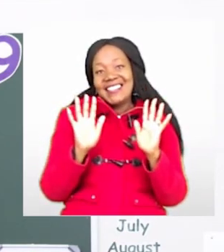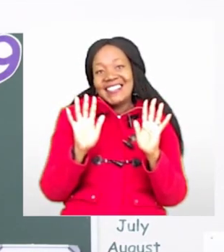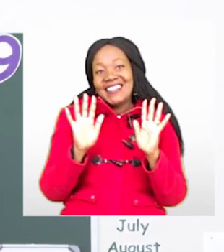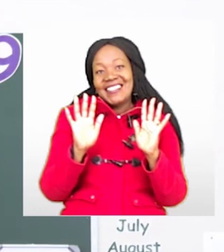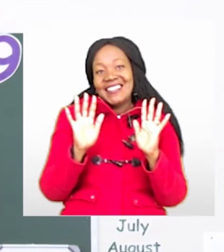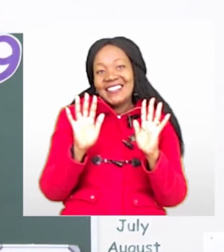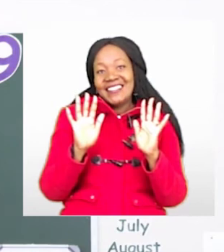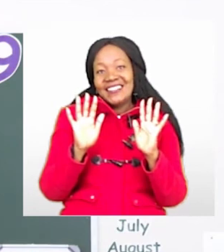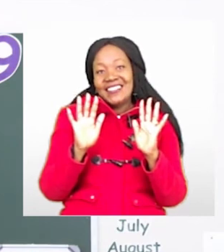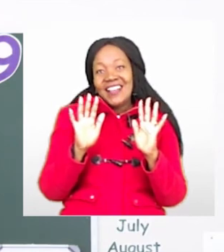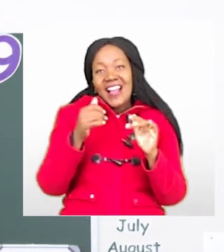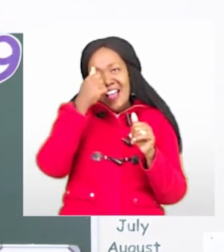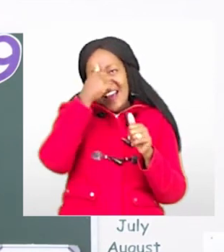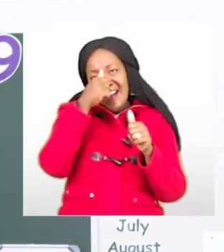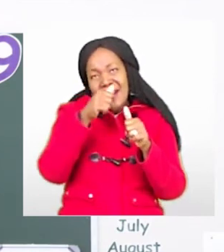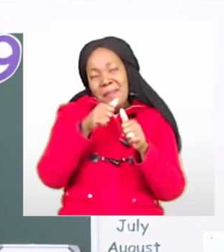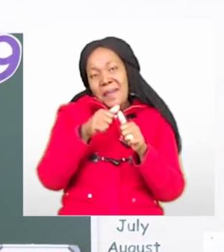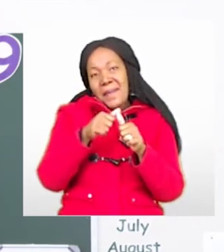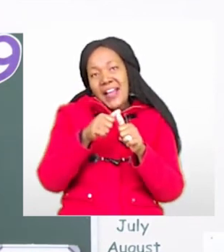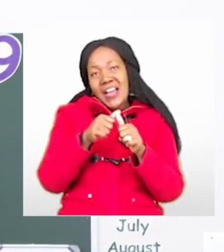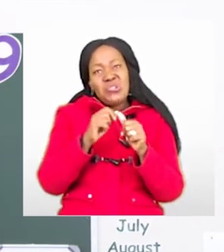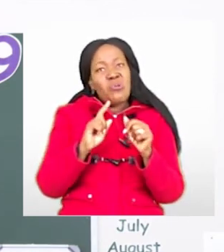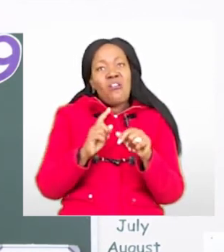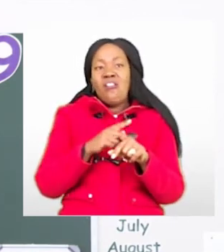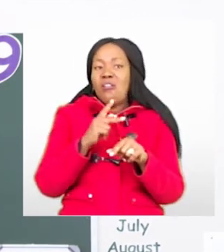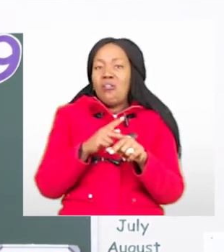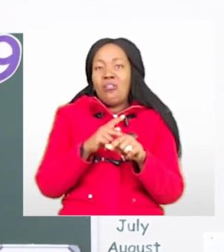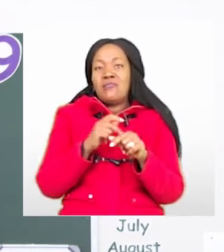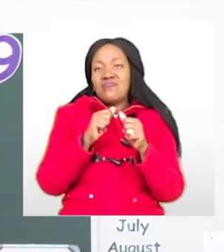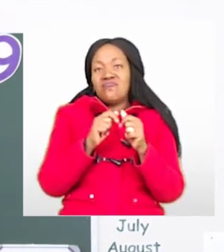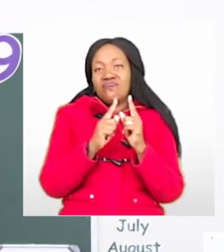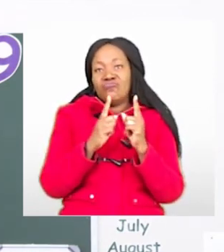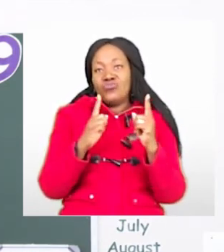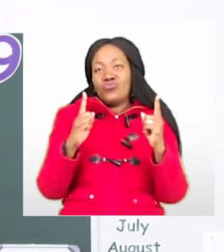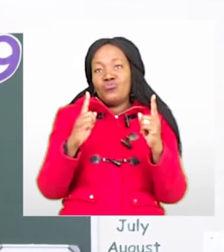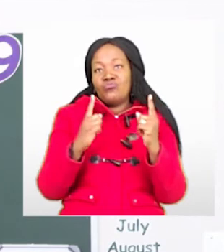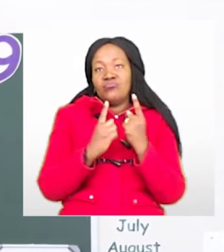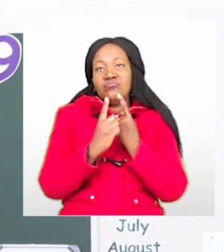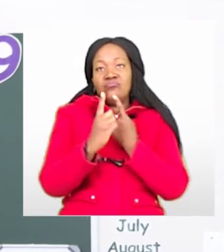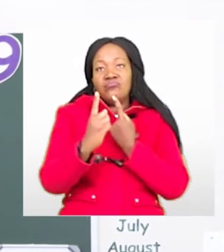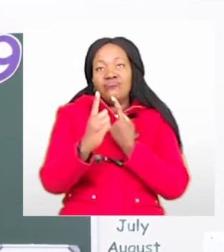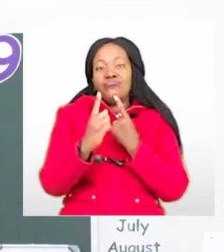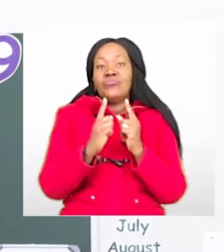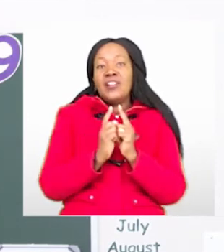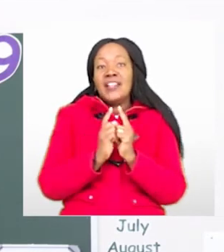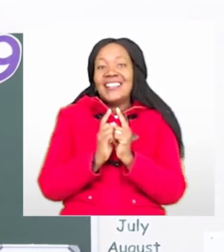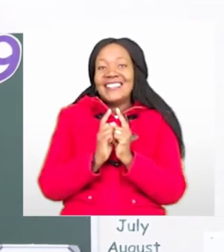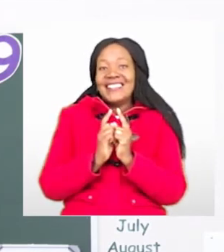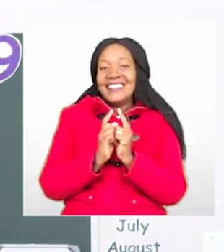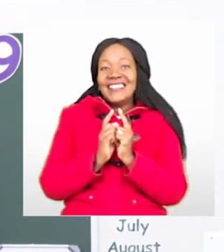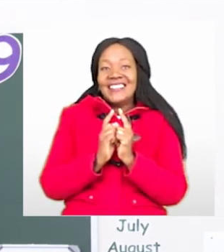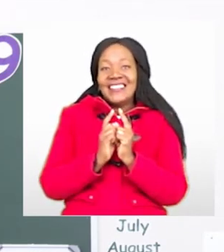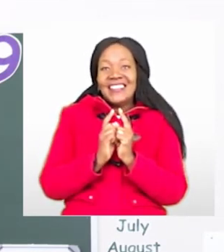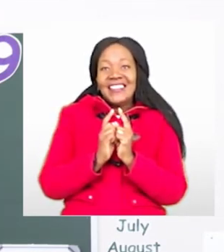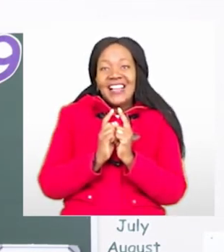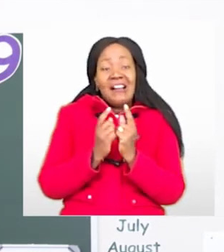sanitized. Now remember to maintain your social distance at all times. I would like